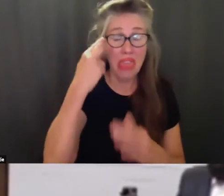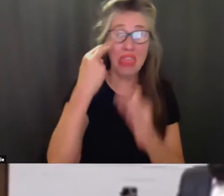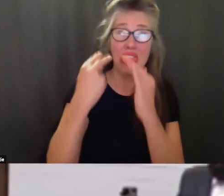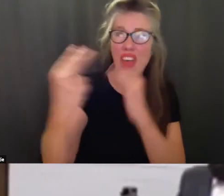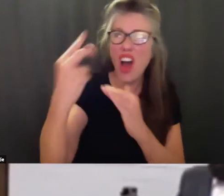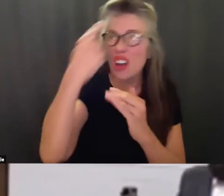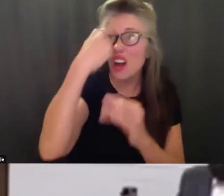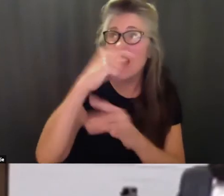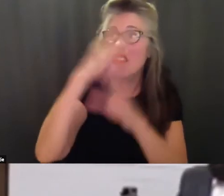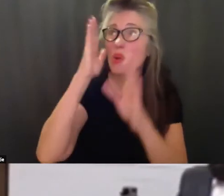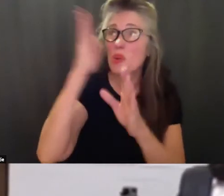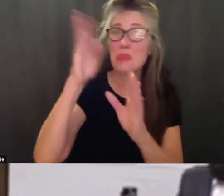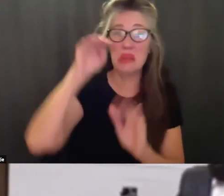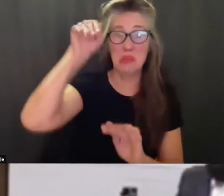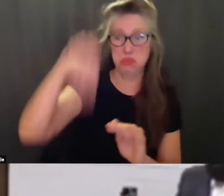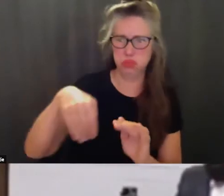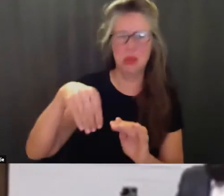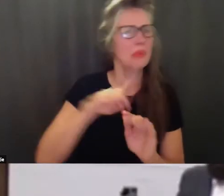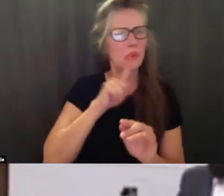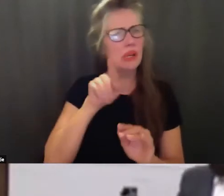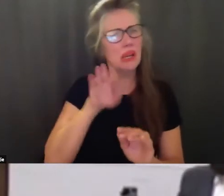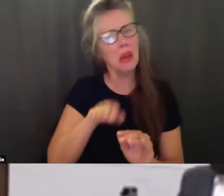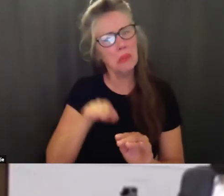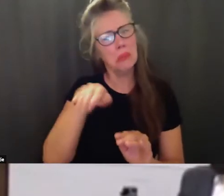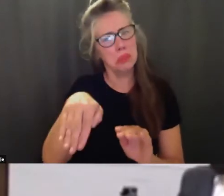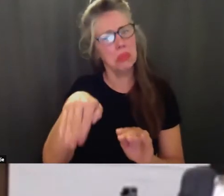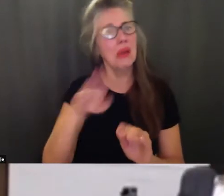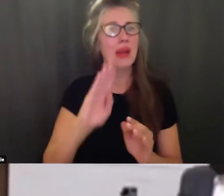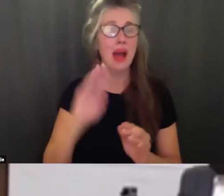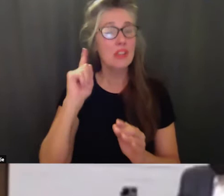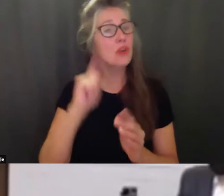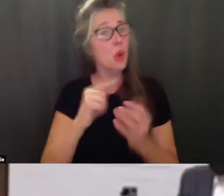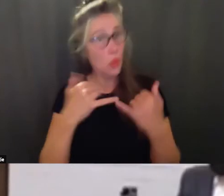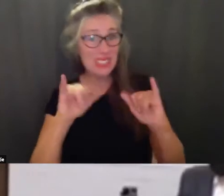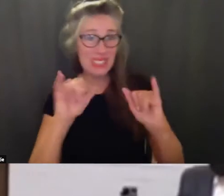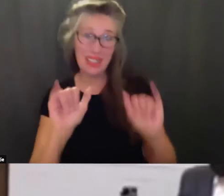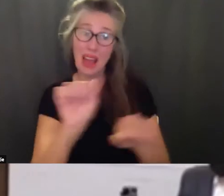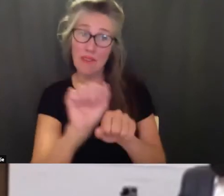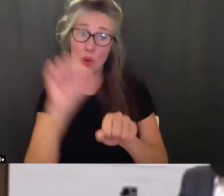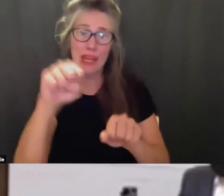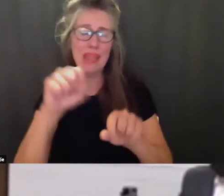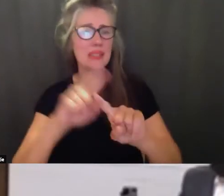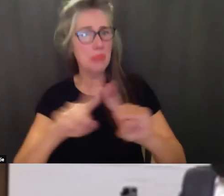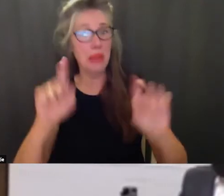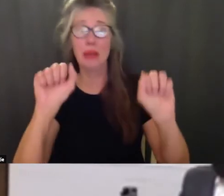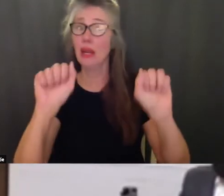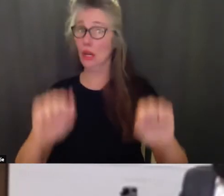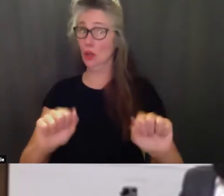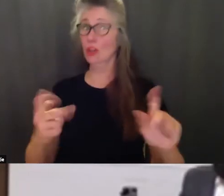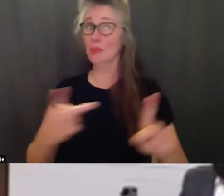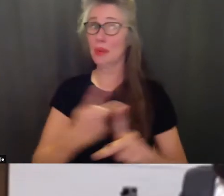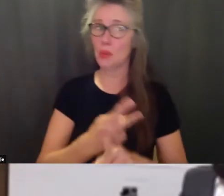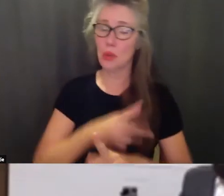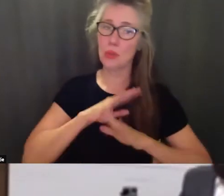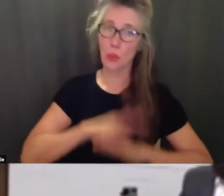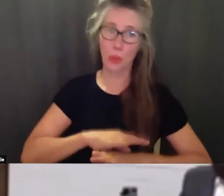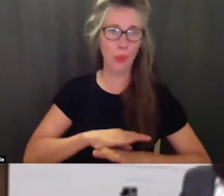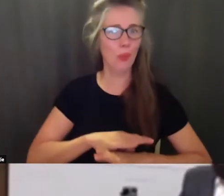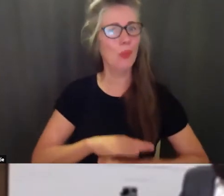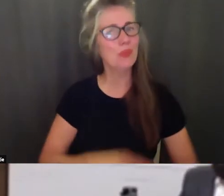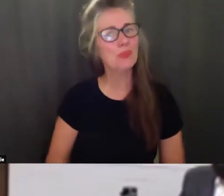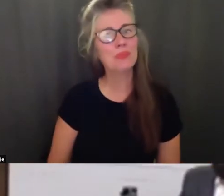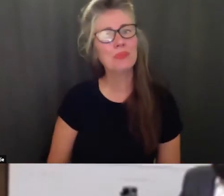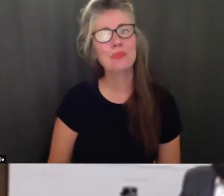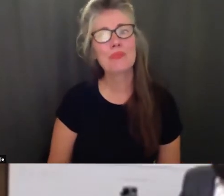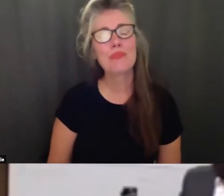we have our work ahead, but it could have looked much worse. So. Absolutely. Thank you. Ms. Alvarez.